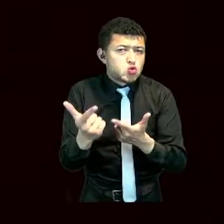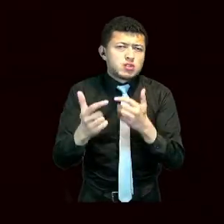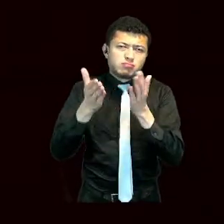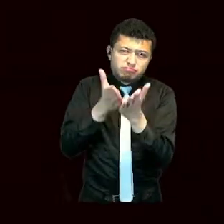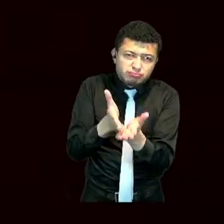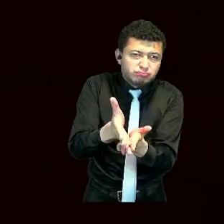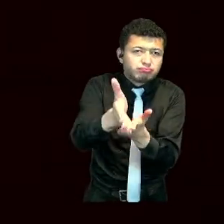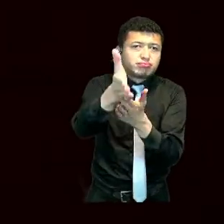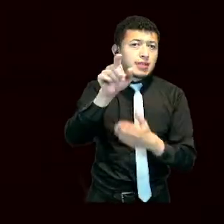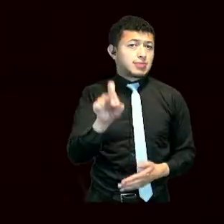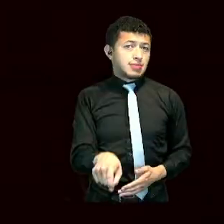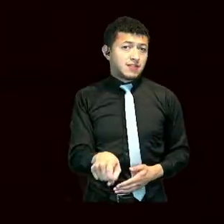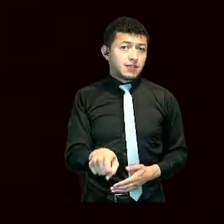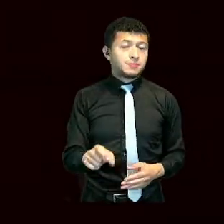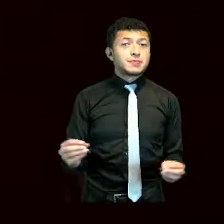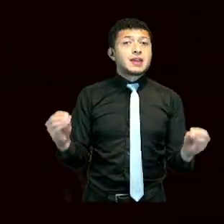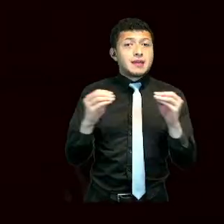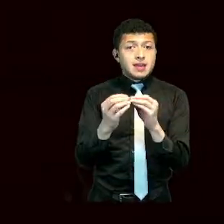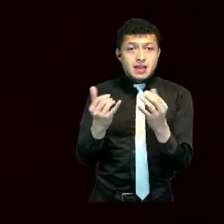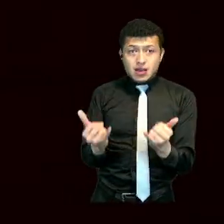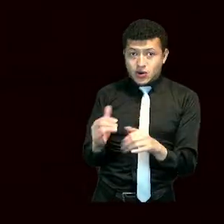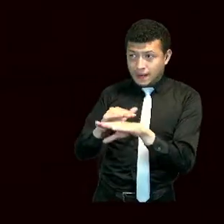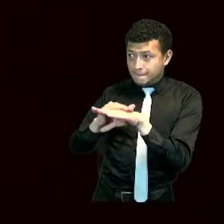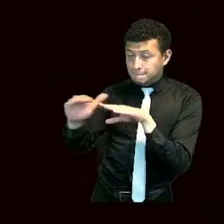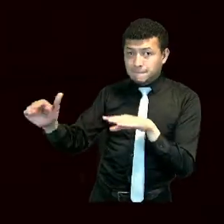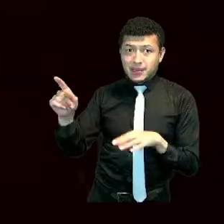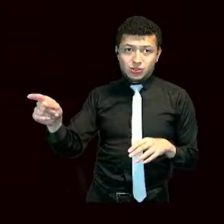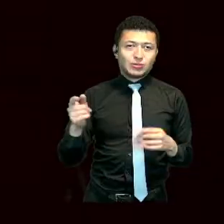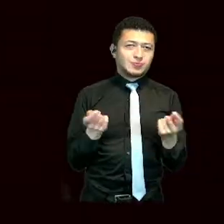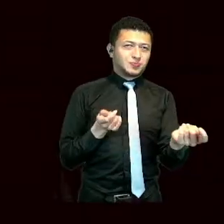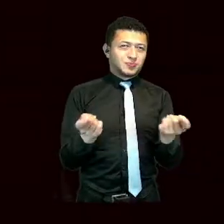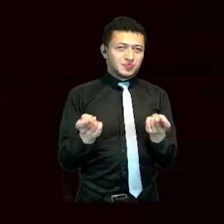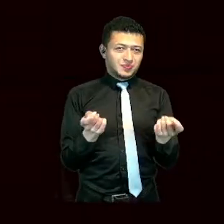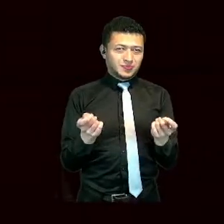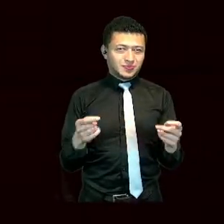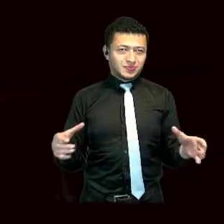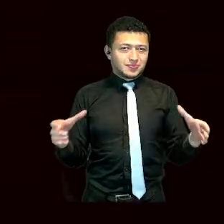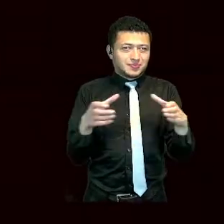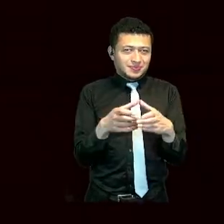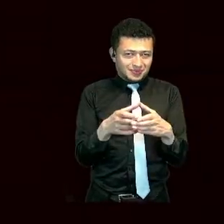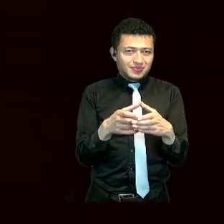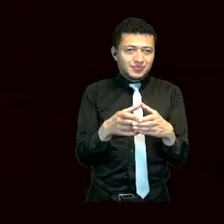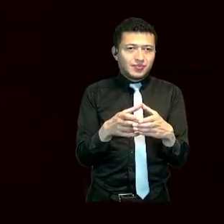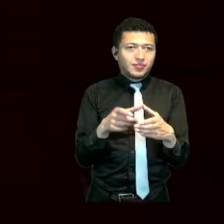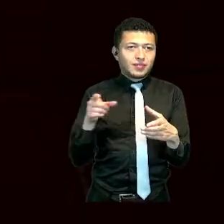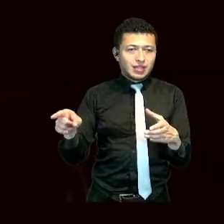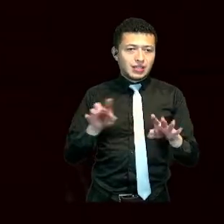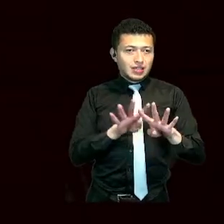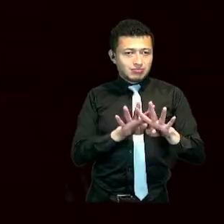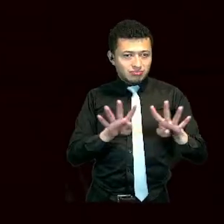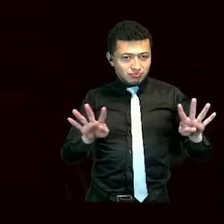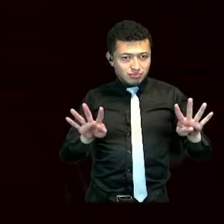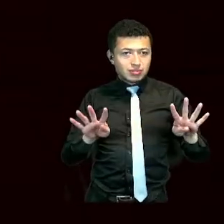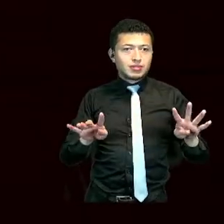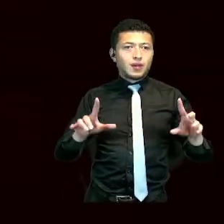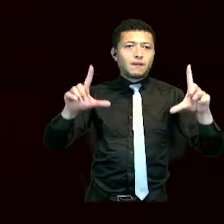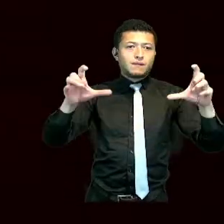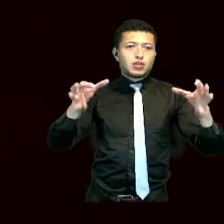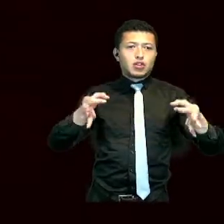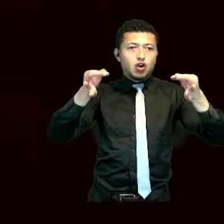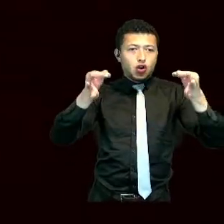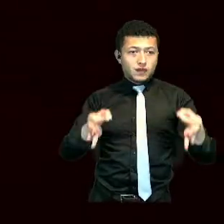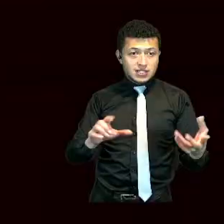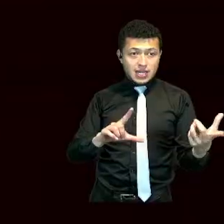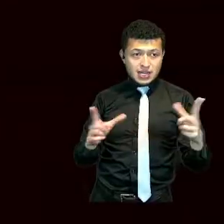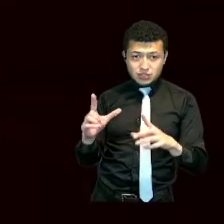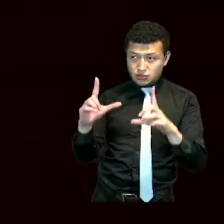to be able to continue in our struggle. I would now like to invite our moderator and panelists for the official photo.